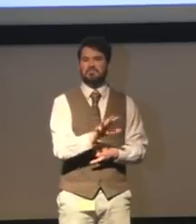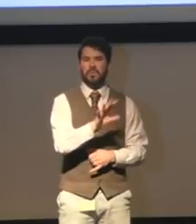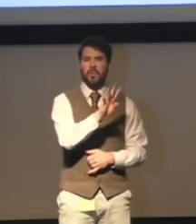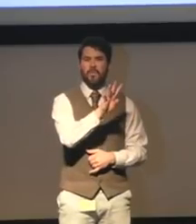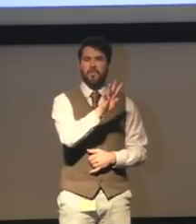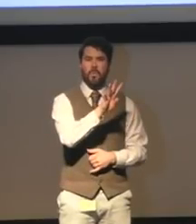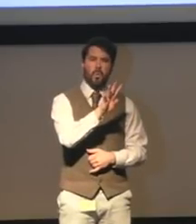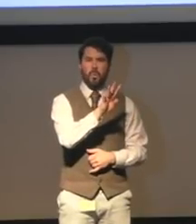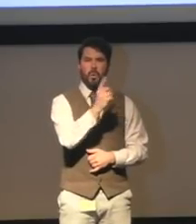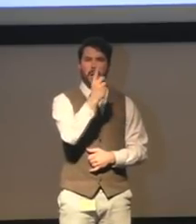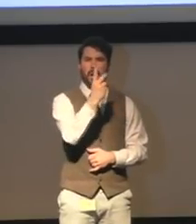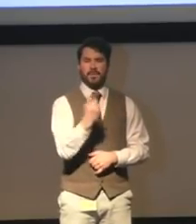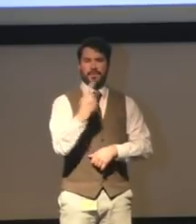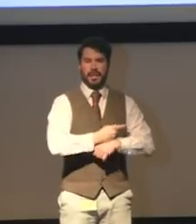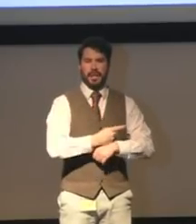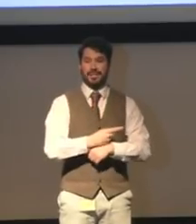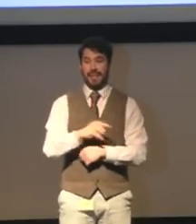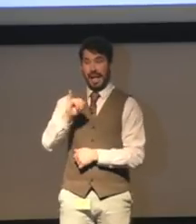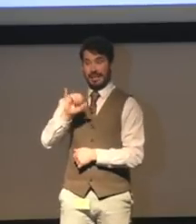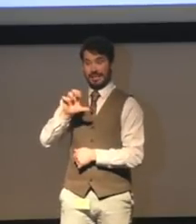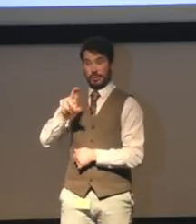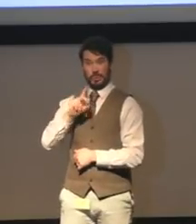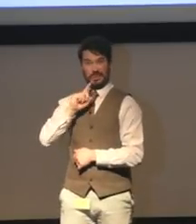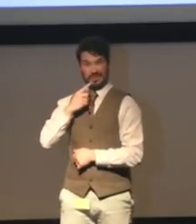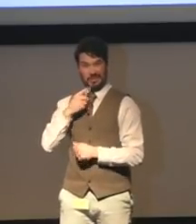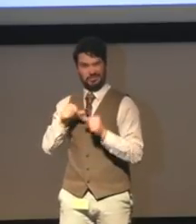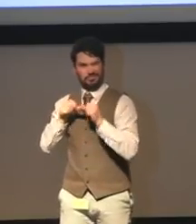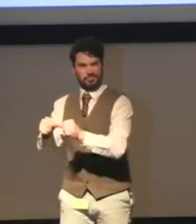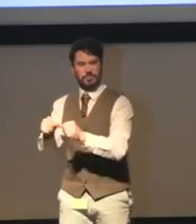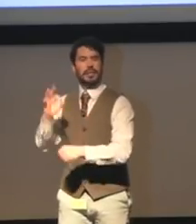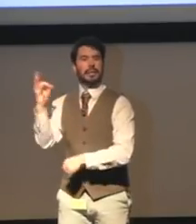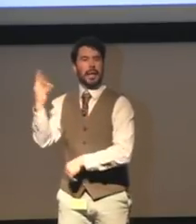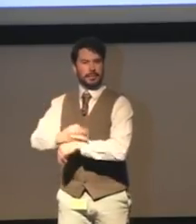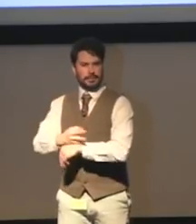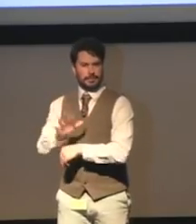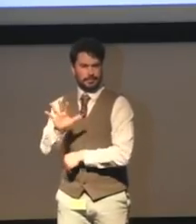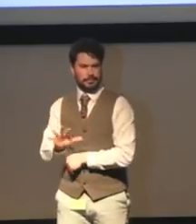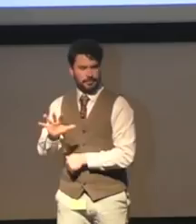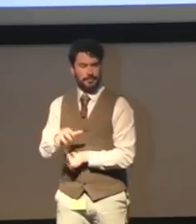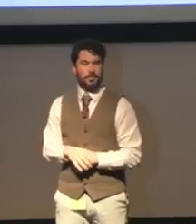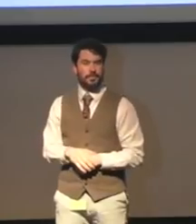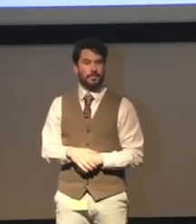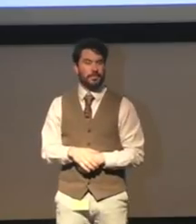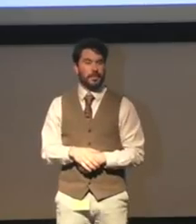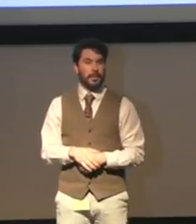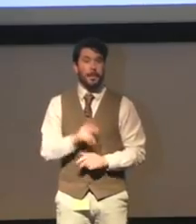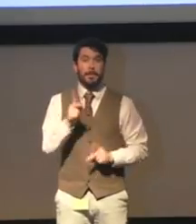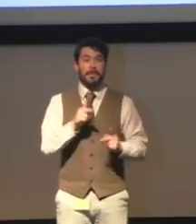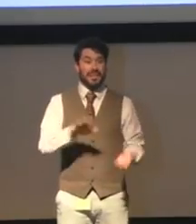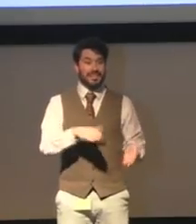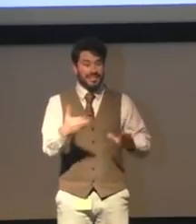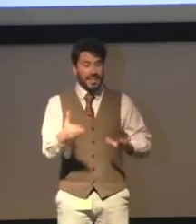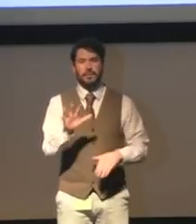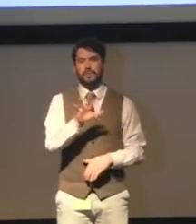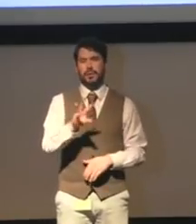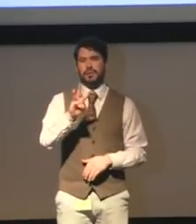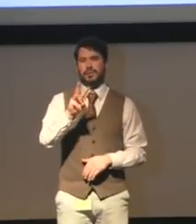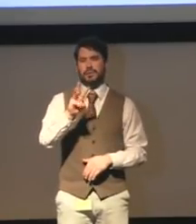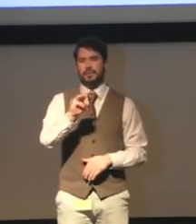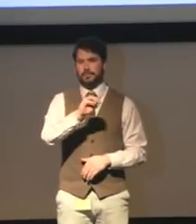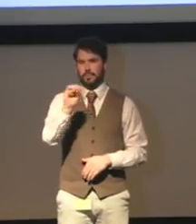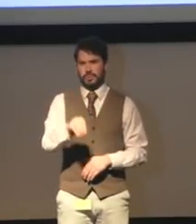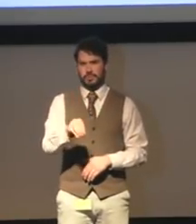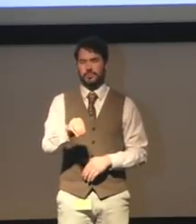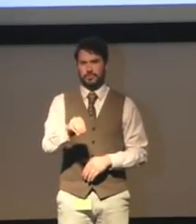about a little more than 9 days for ICU patients. So far, we've seen about a 16% mortality rate in patients that